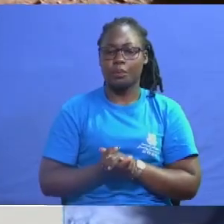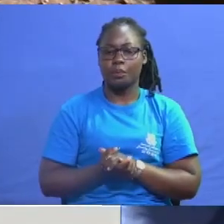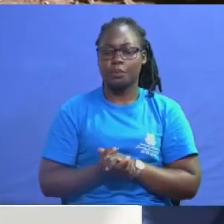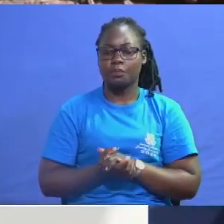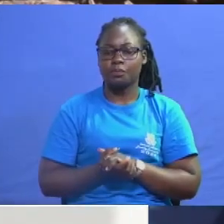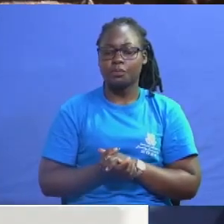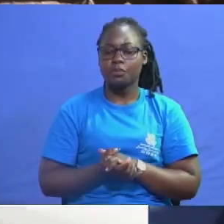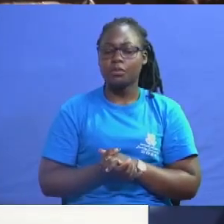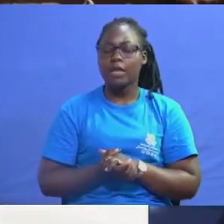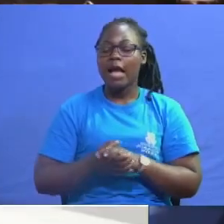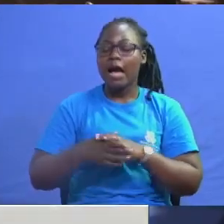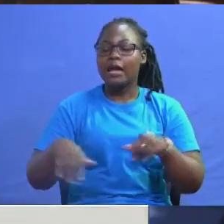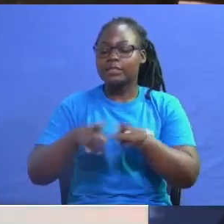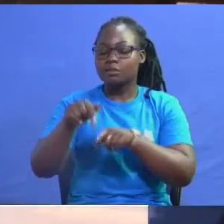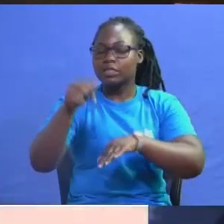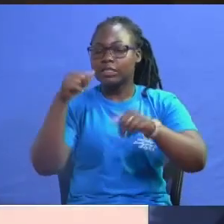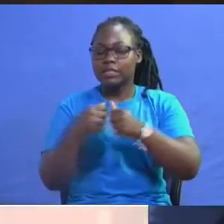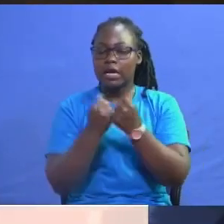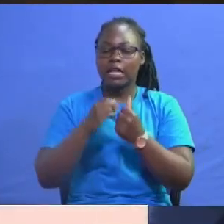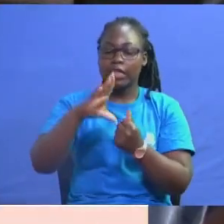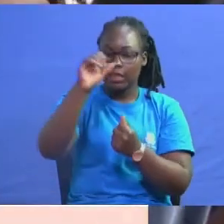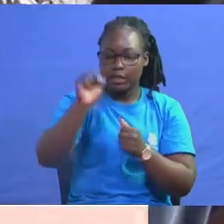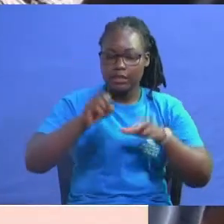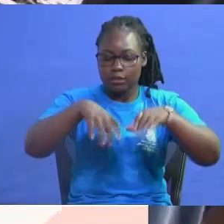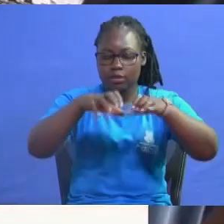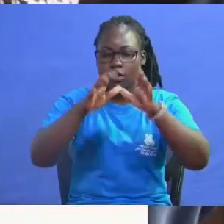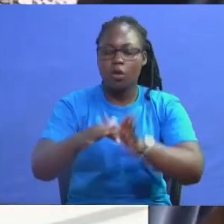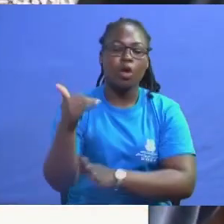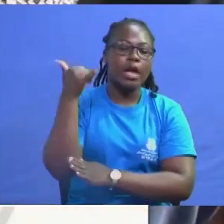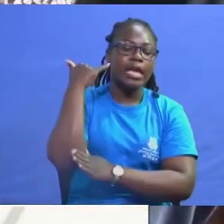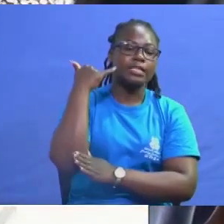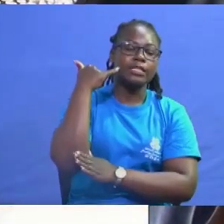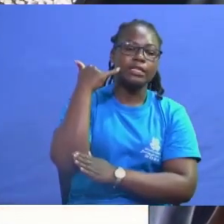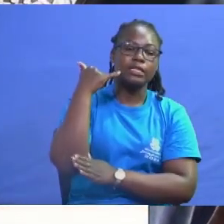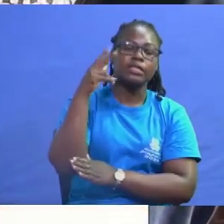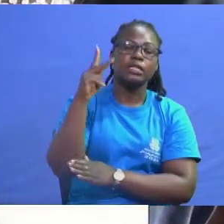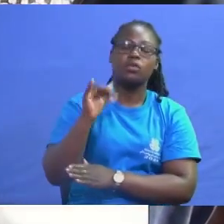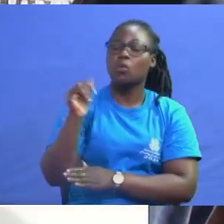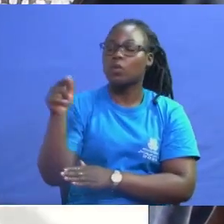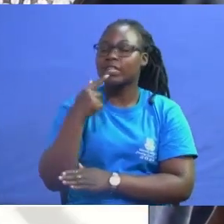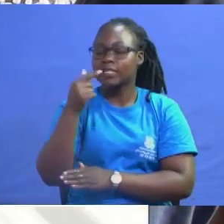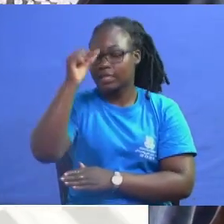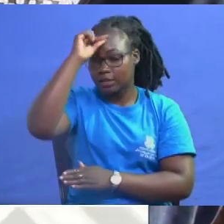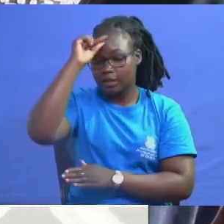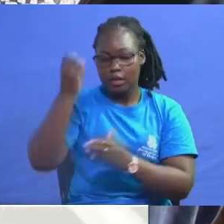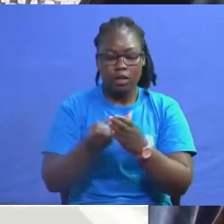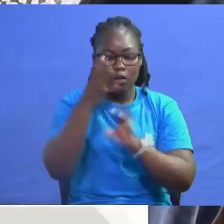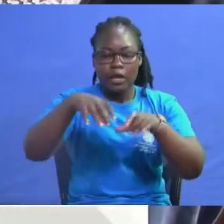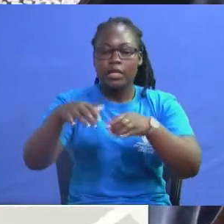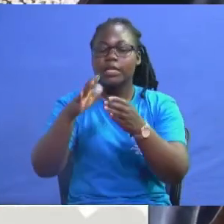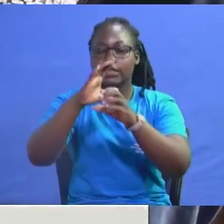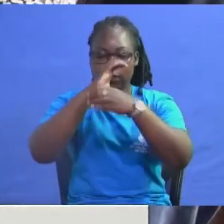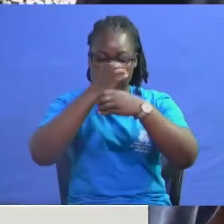As this unfolds, Agriculture CS Mithika Linturi yesterday in Kuresoya affirmed that government fertilizer is tested and